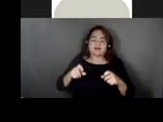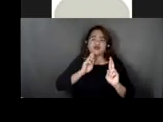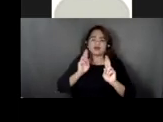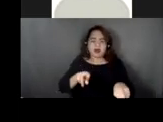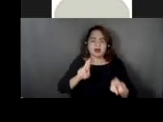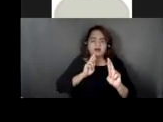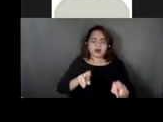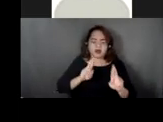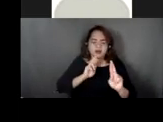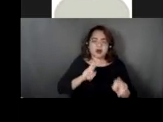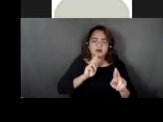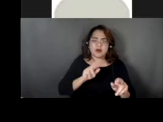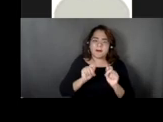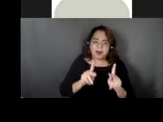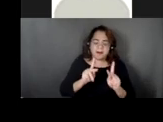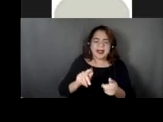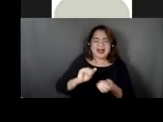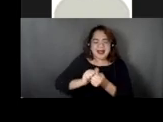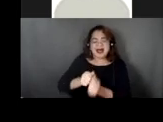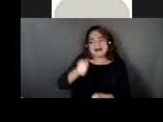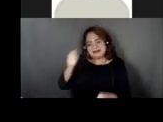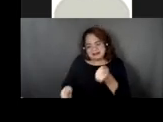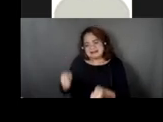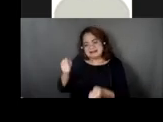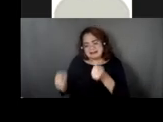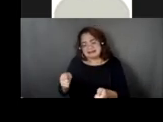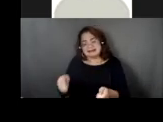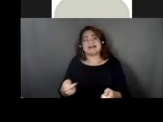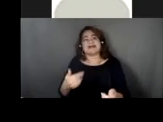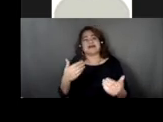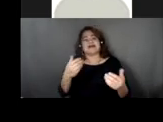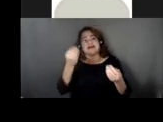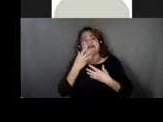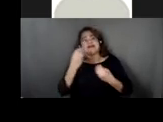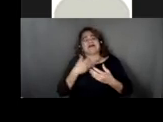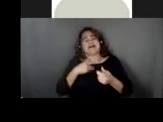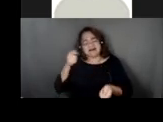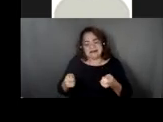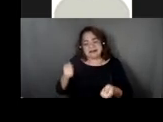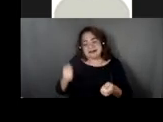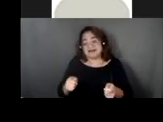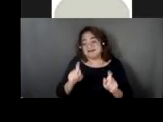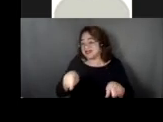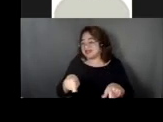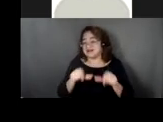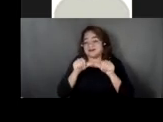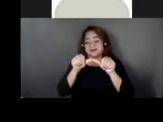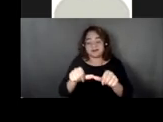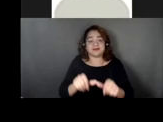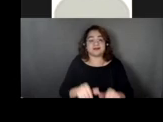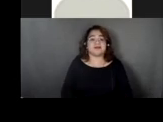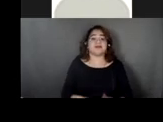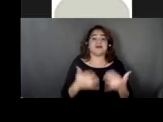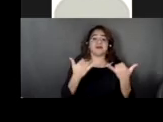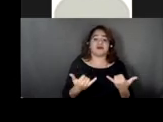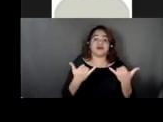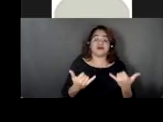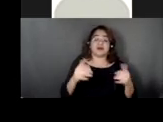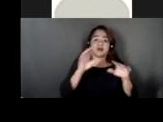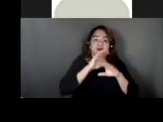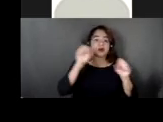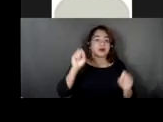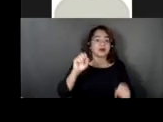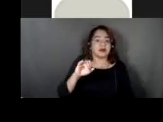One of the, I think, most impressive endeavors was that our current president, Janice